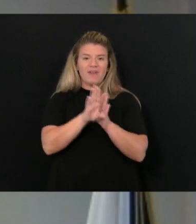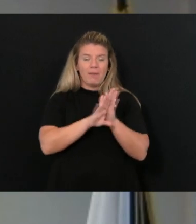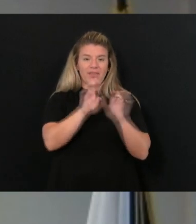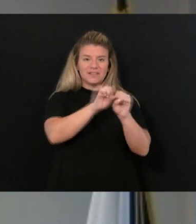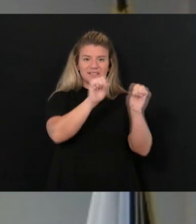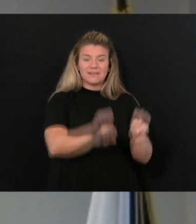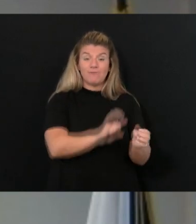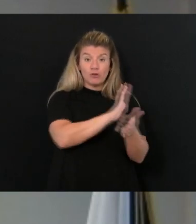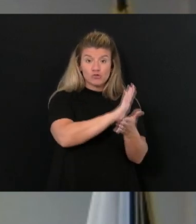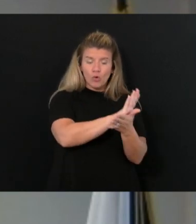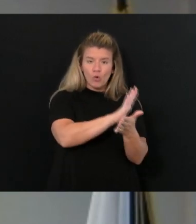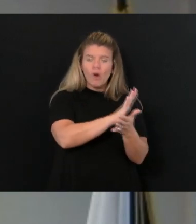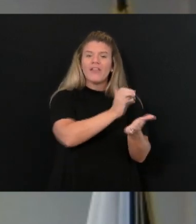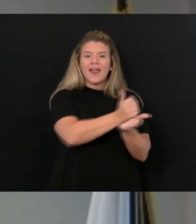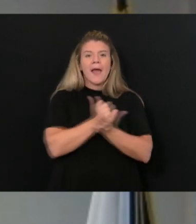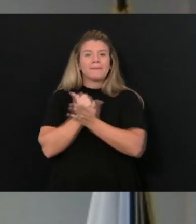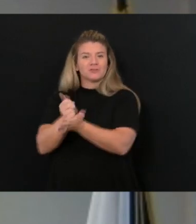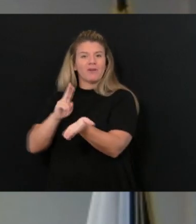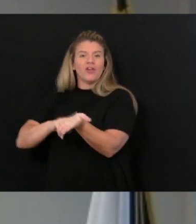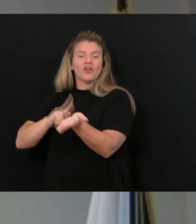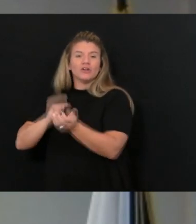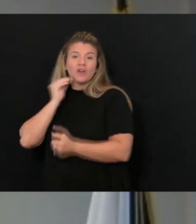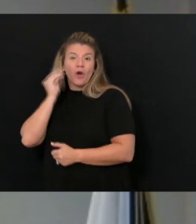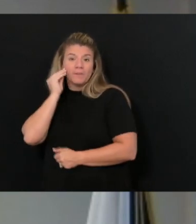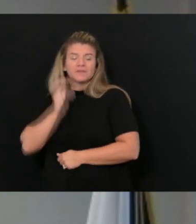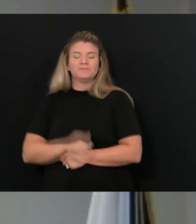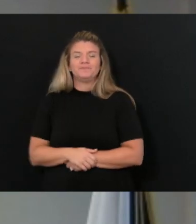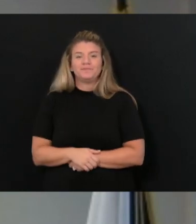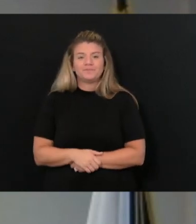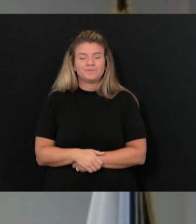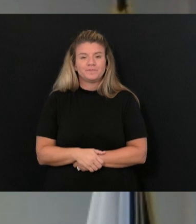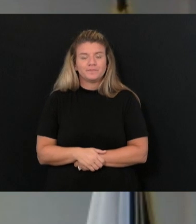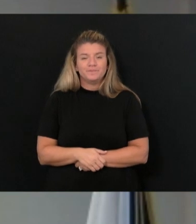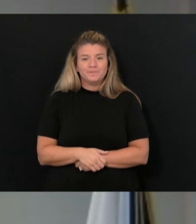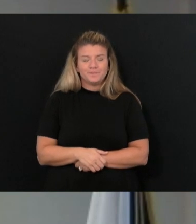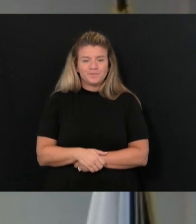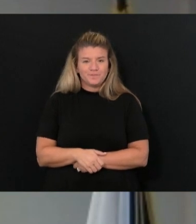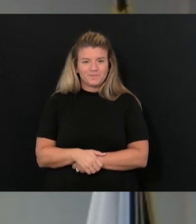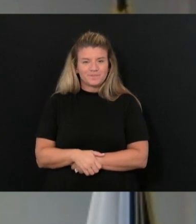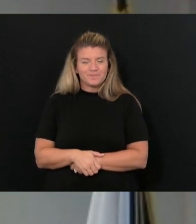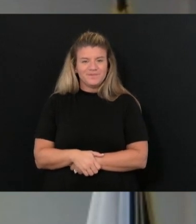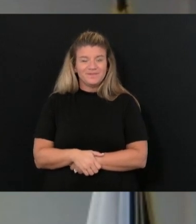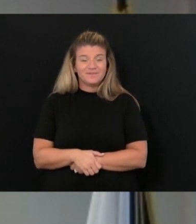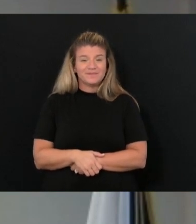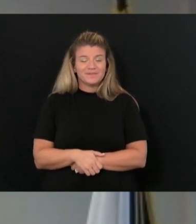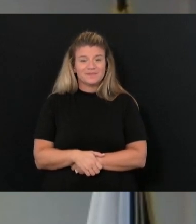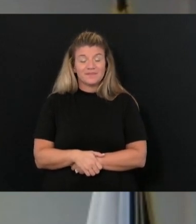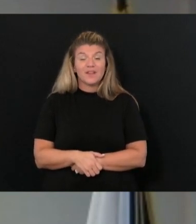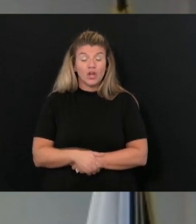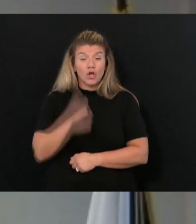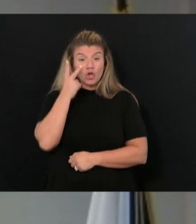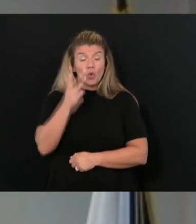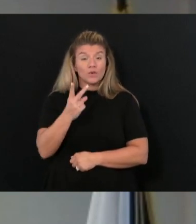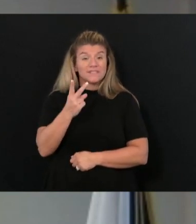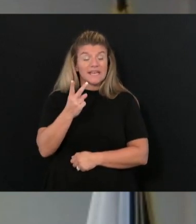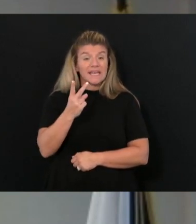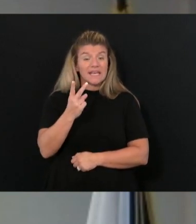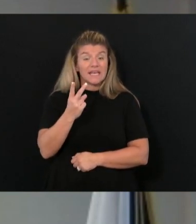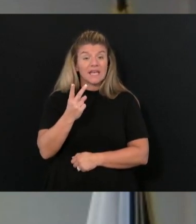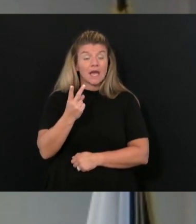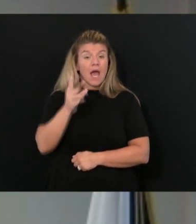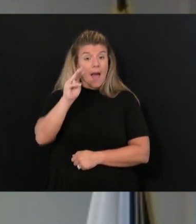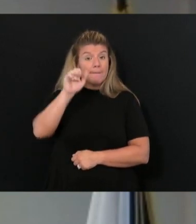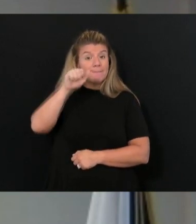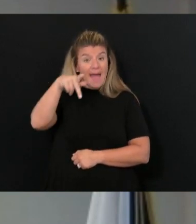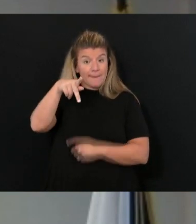school. Let me mention one other thing with regard to those issues. The map, a map, will be